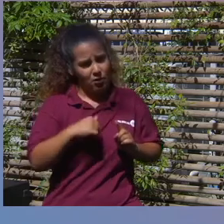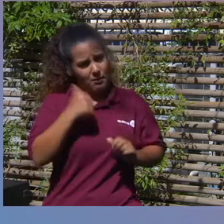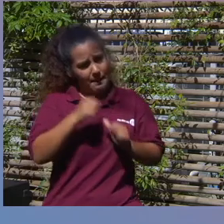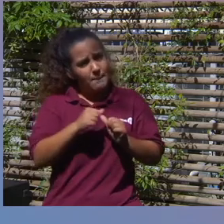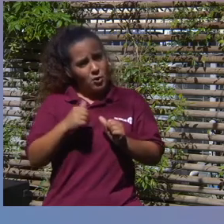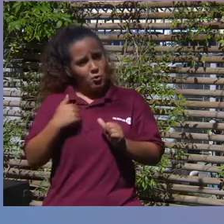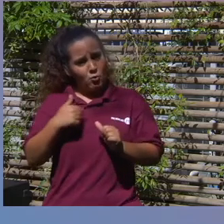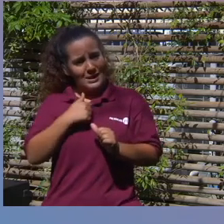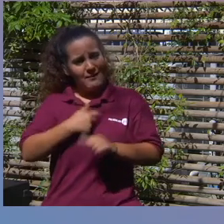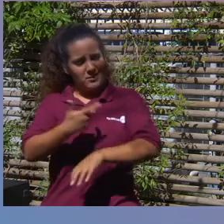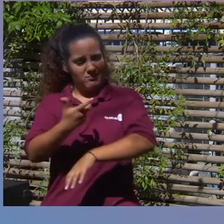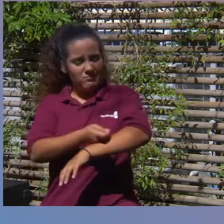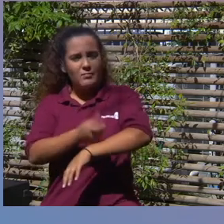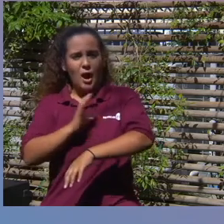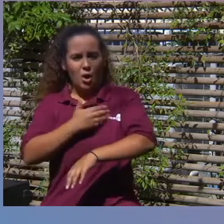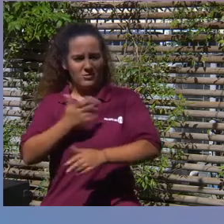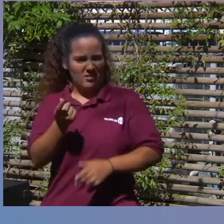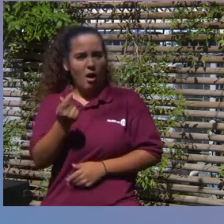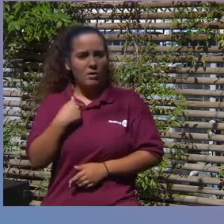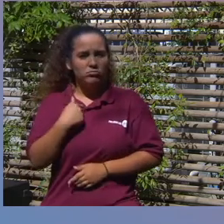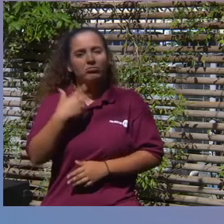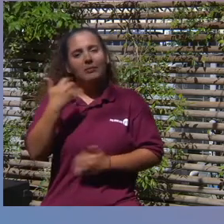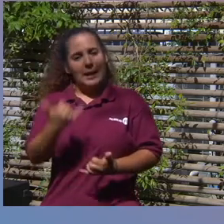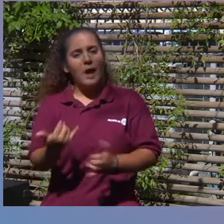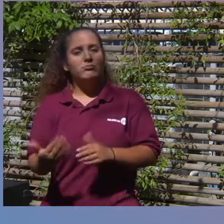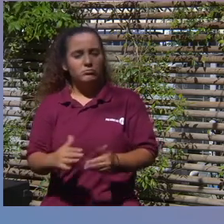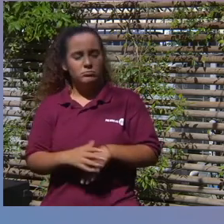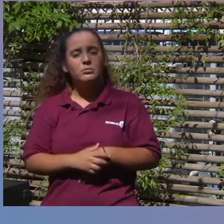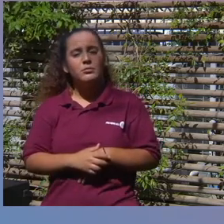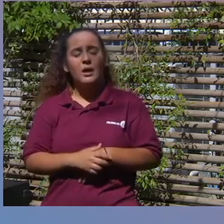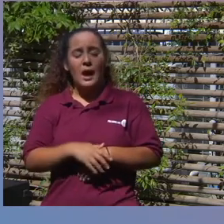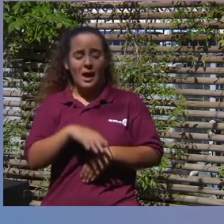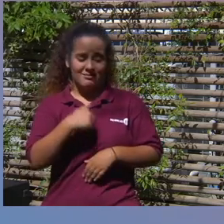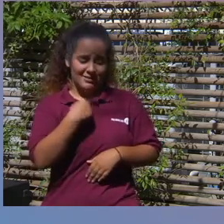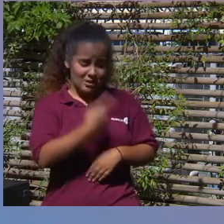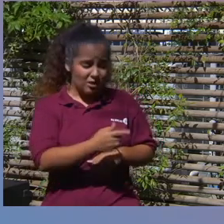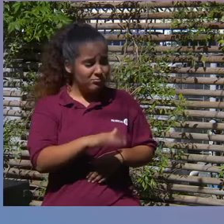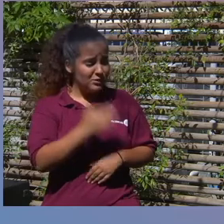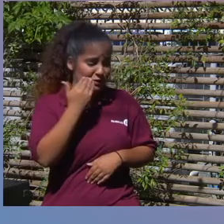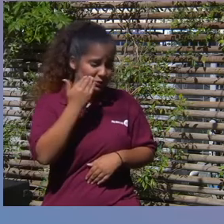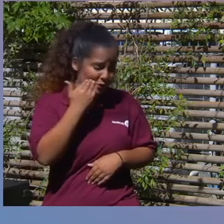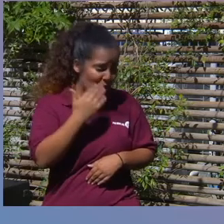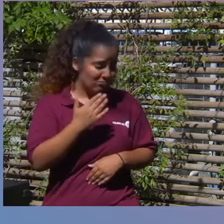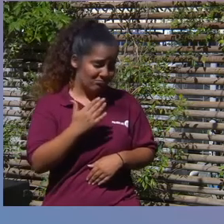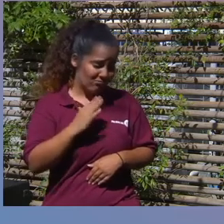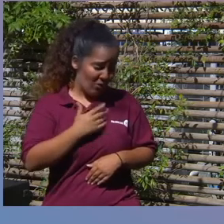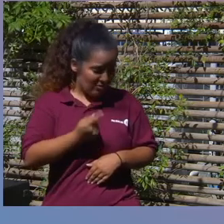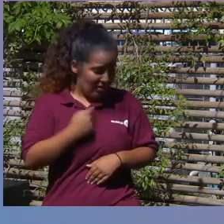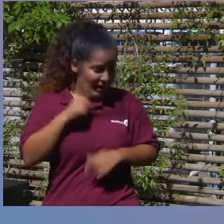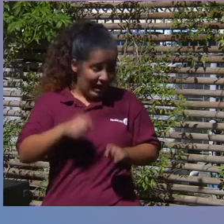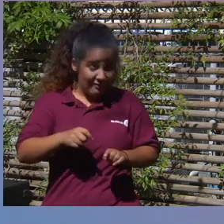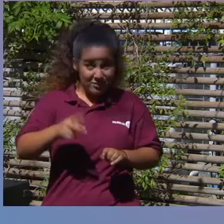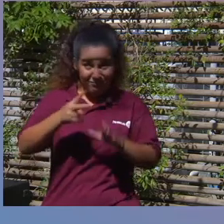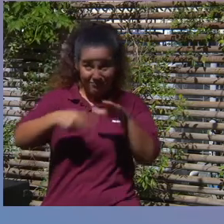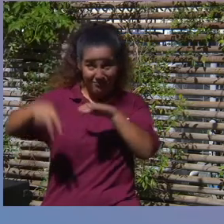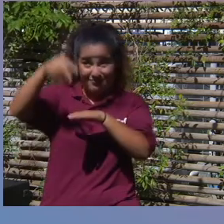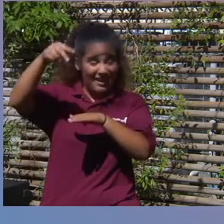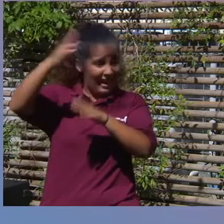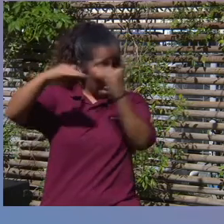sleep. Mm-hmm. And my granddaughter said, I said, oh, baby, Niecy had to go to dog heaven. And she